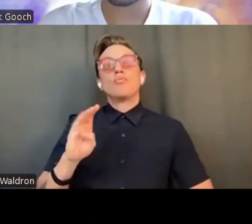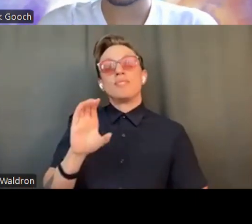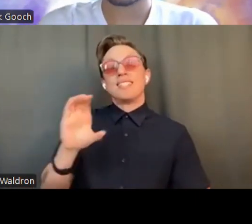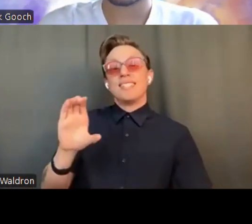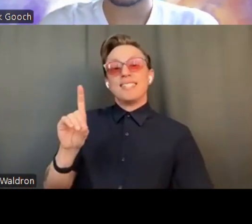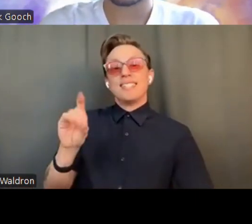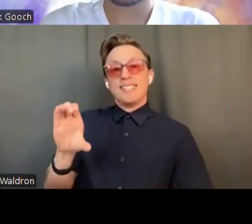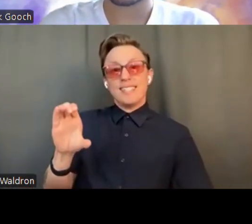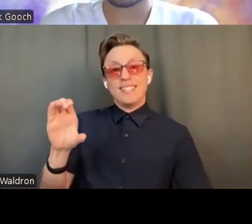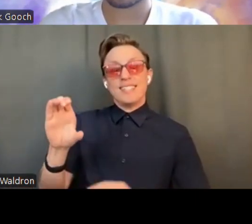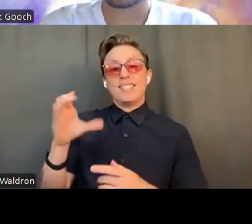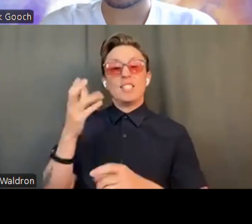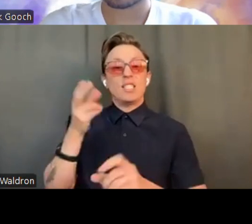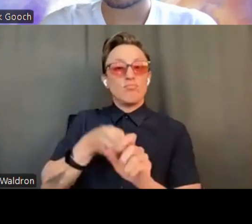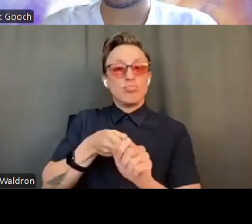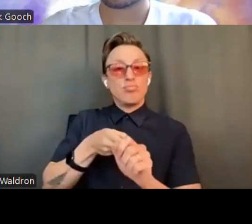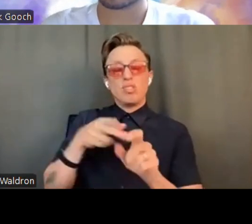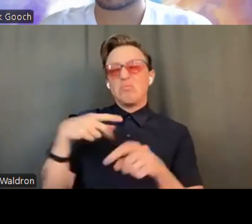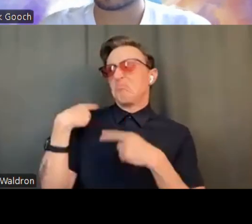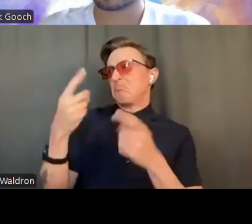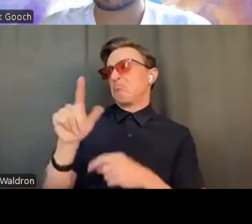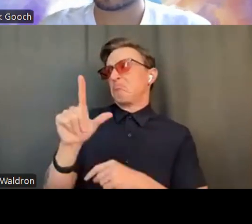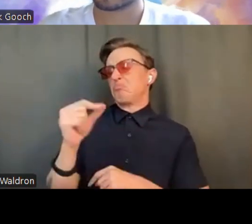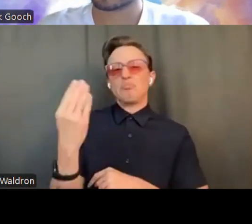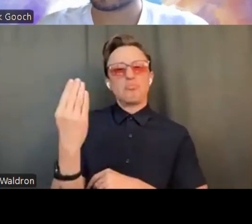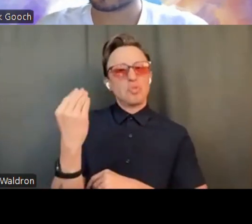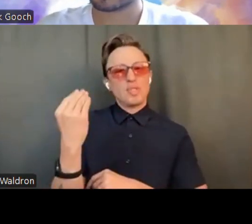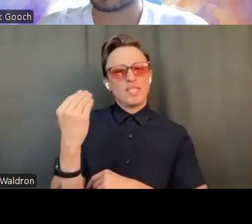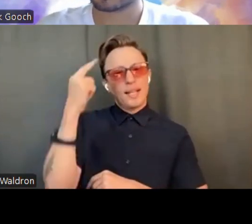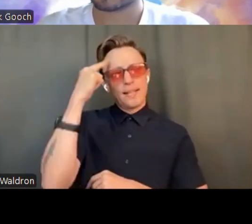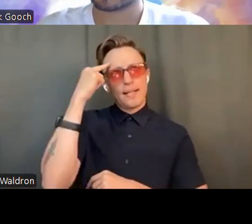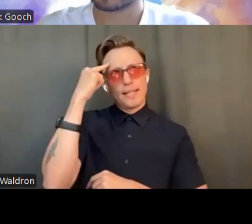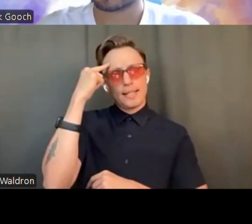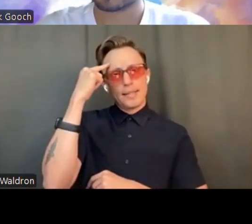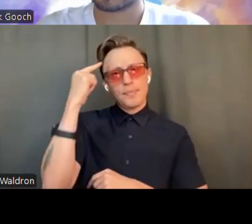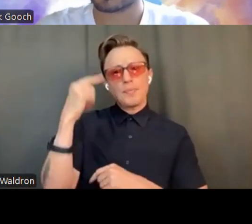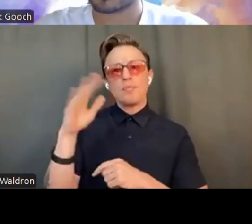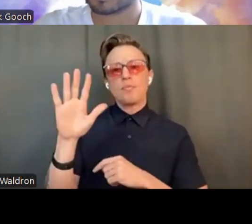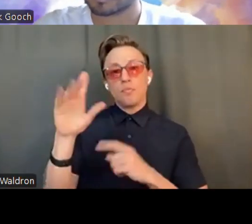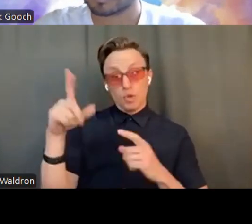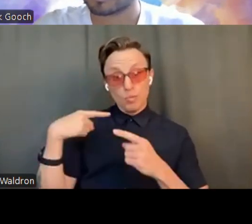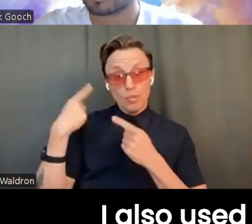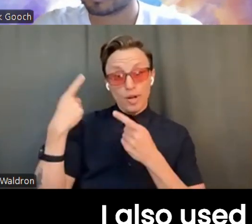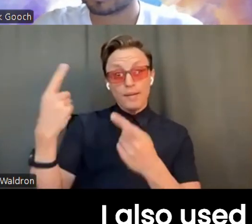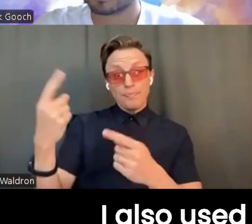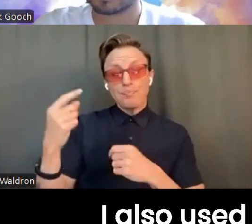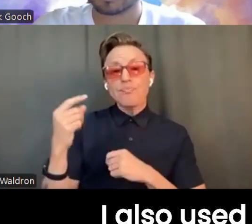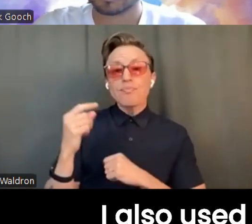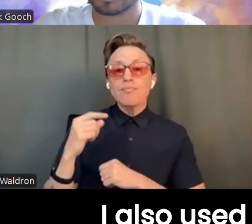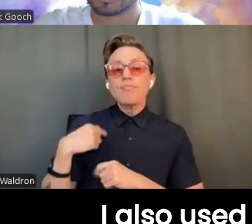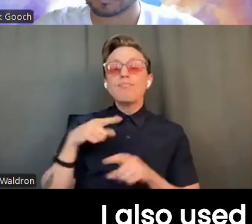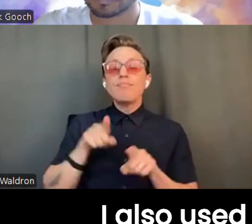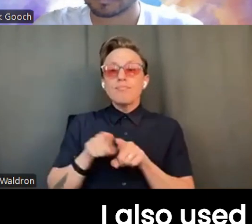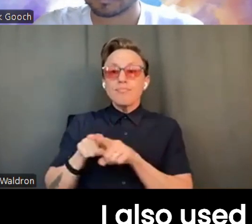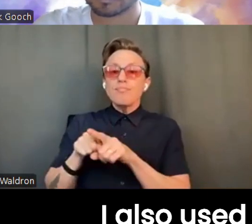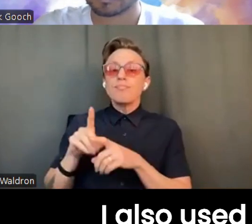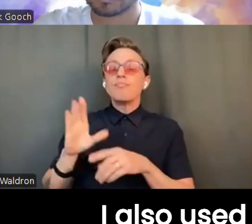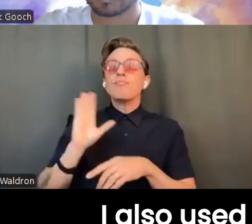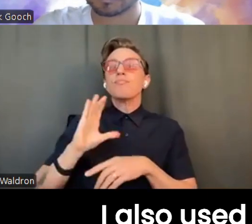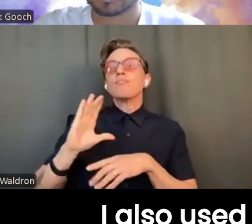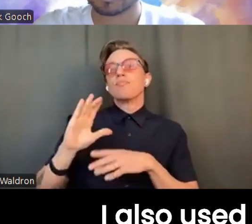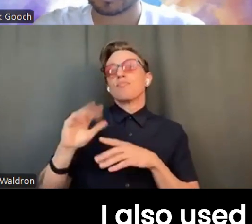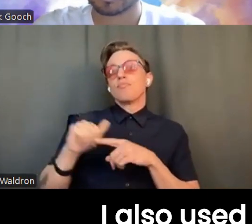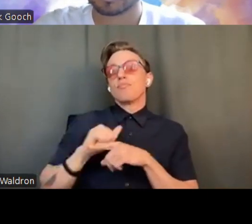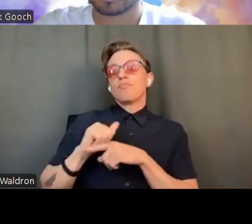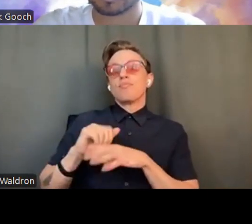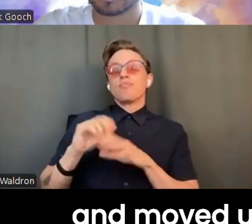Coalition since 2014, I think, for a while now. I also used to practice family medicine down